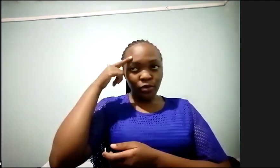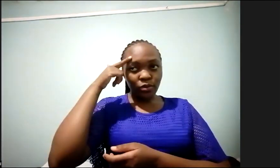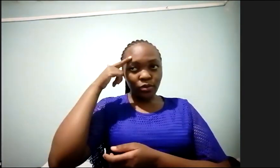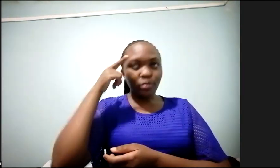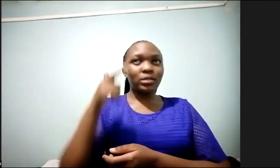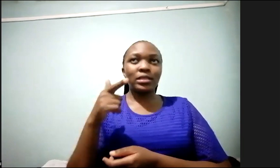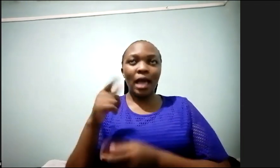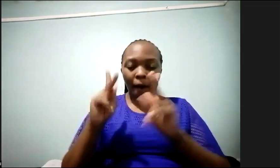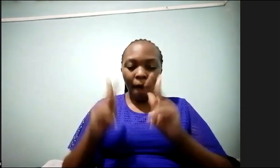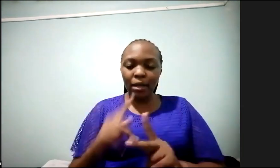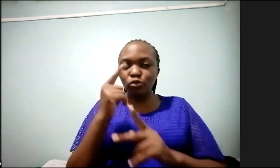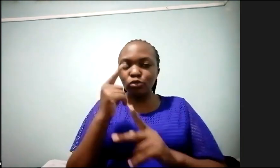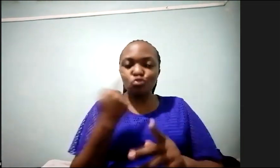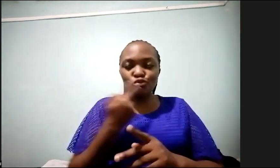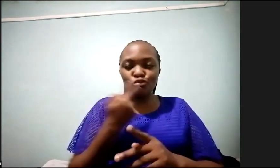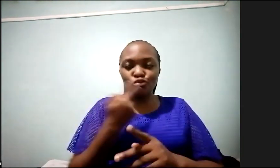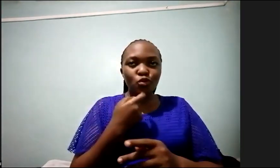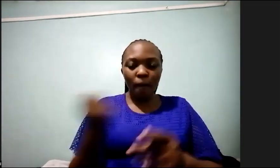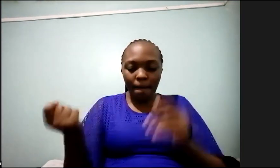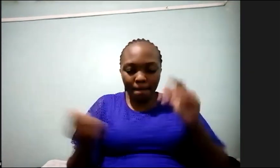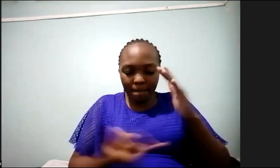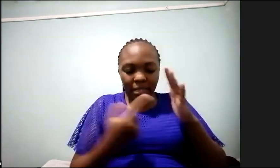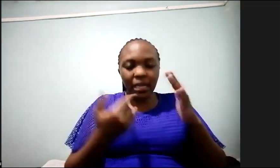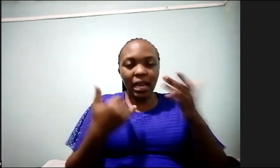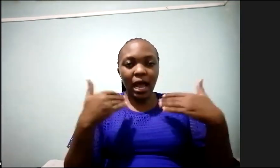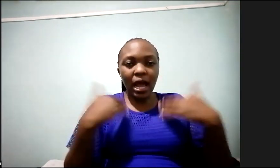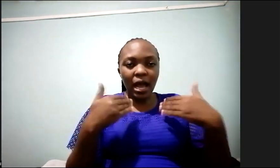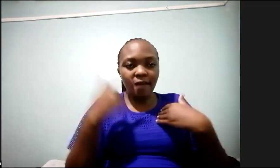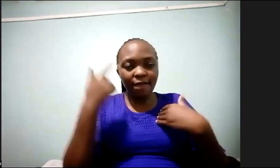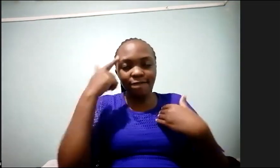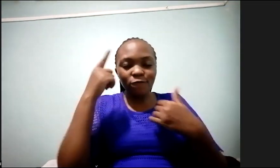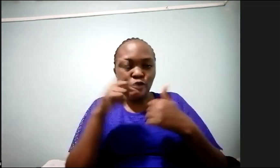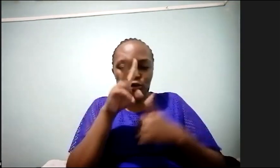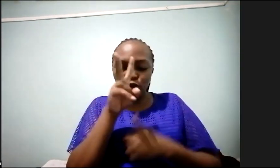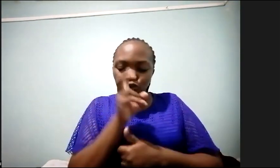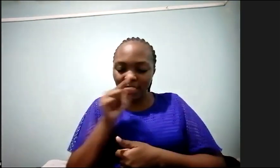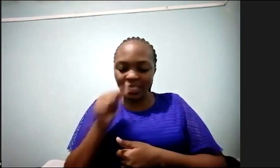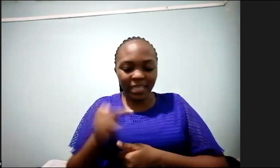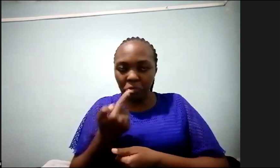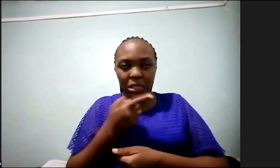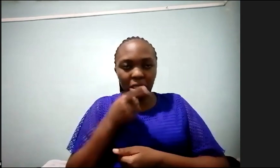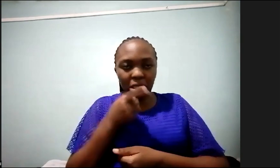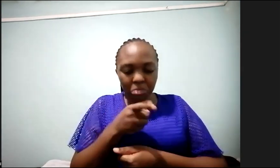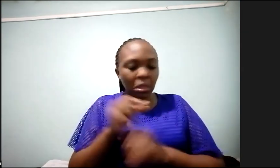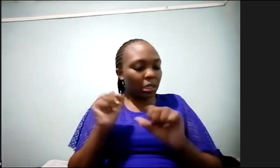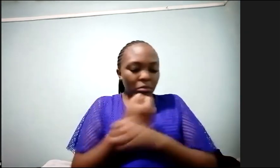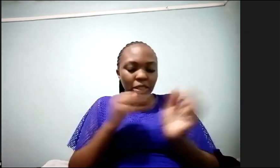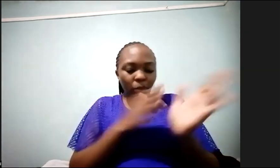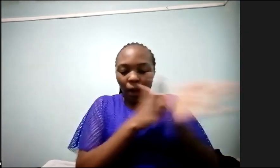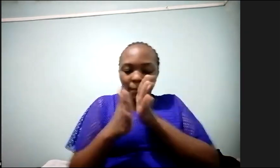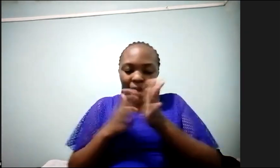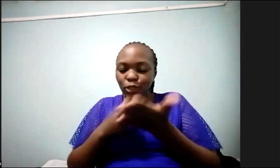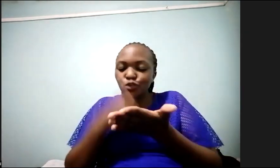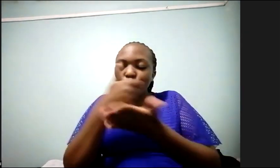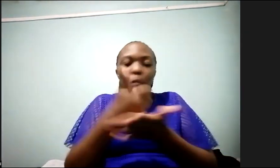someone earning something like a six-figure can also plan for that. So that's an expense to him. And the expense is limited to the income. So you can